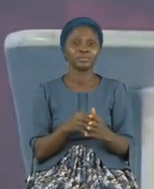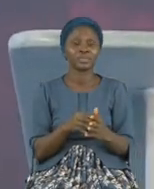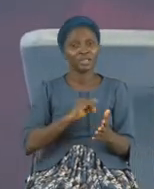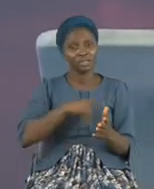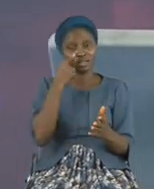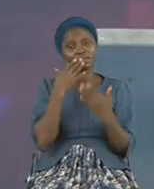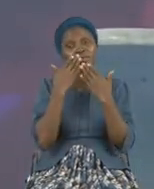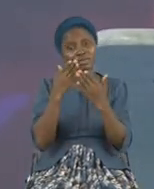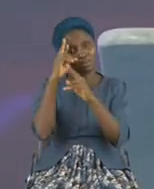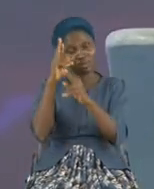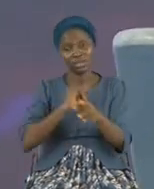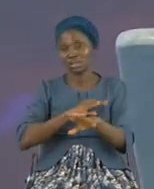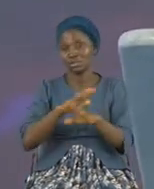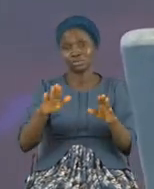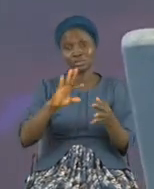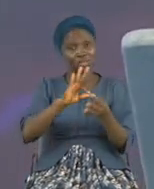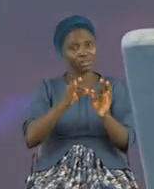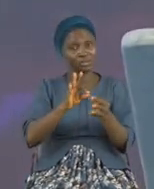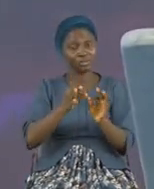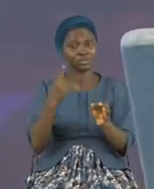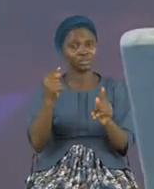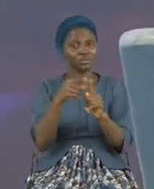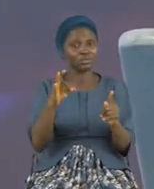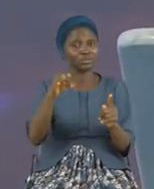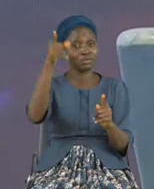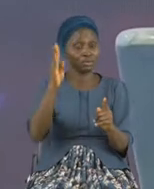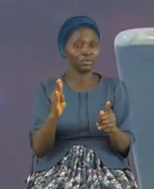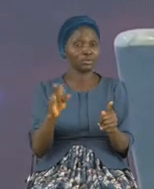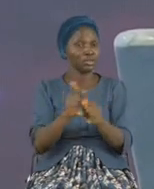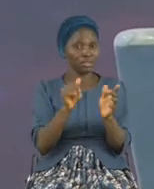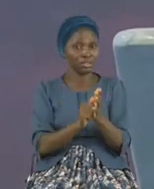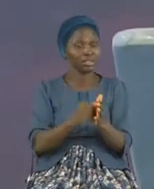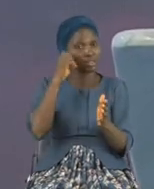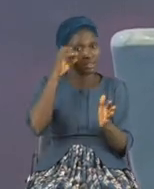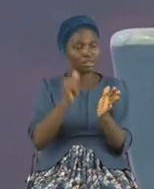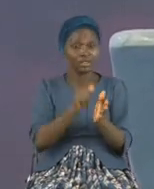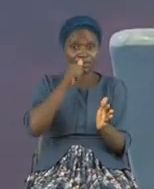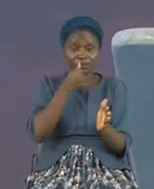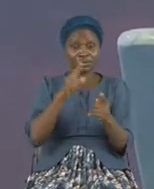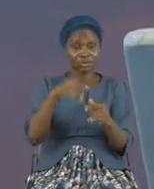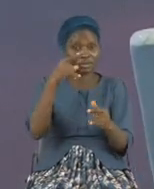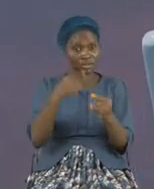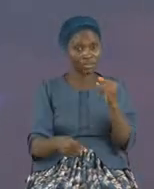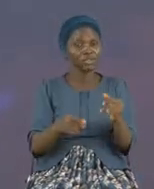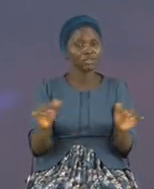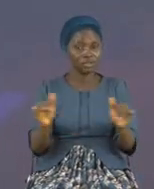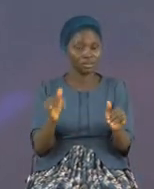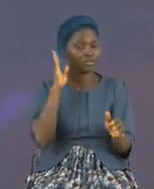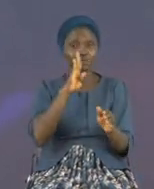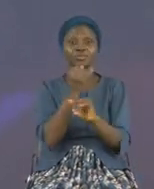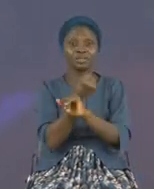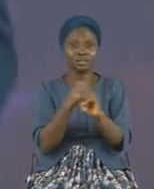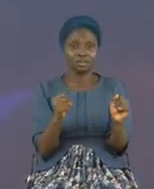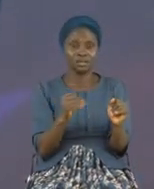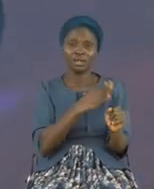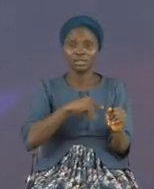like that. He that endures to the end, the same shall be saved. And I said, carry your thing